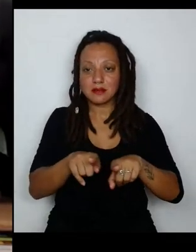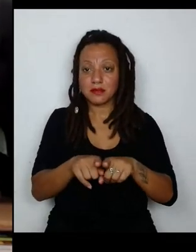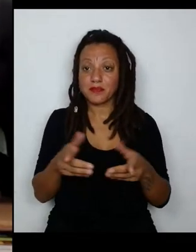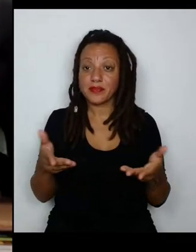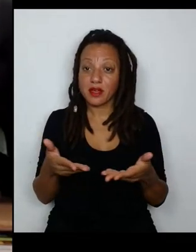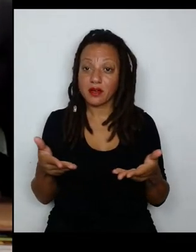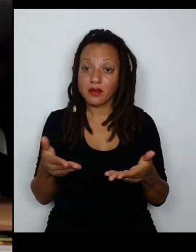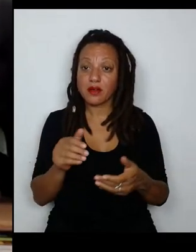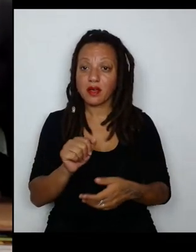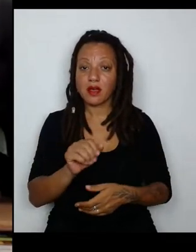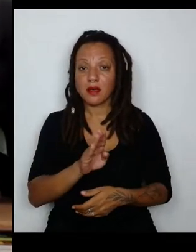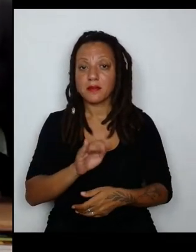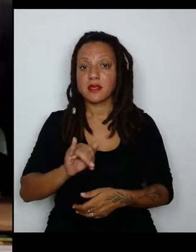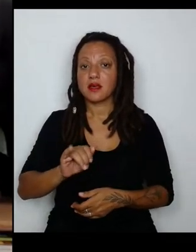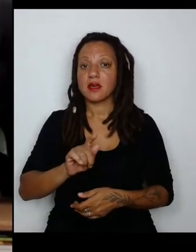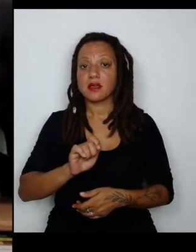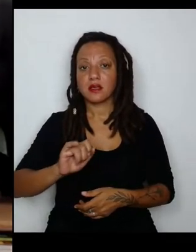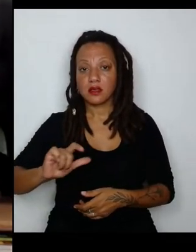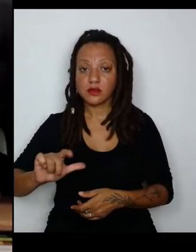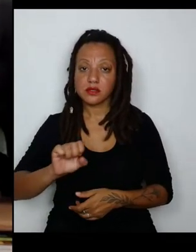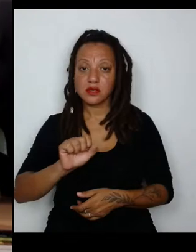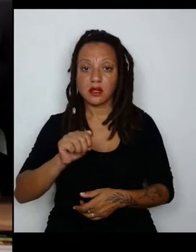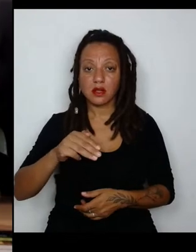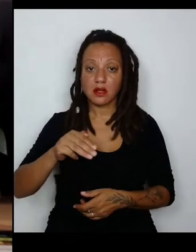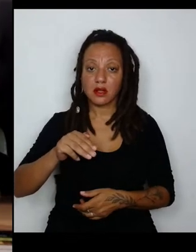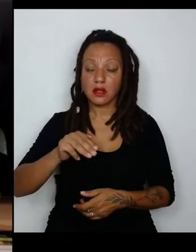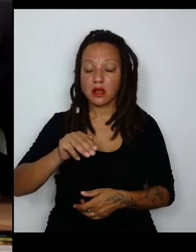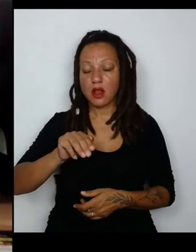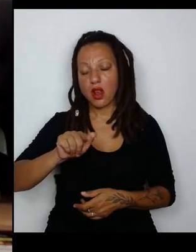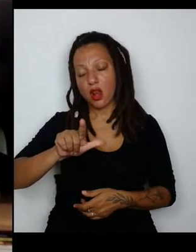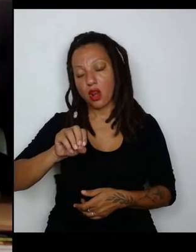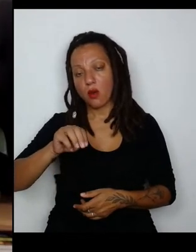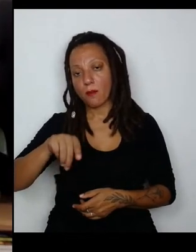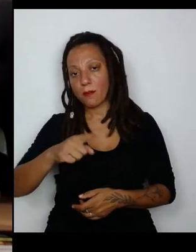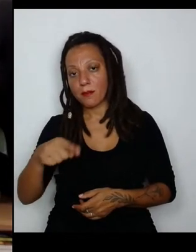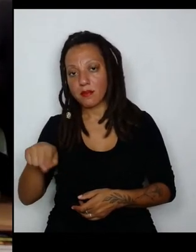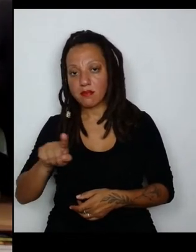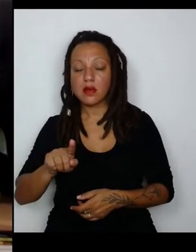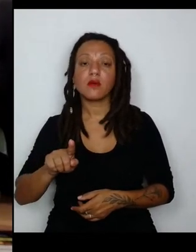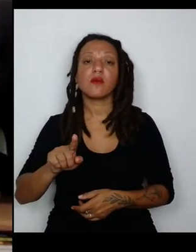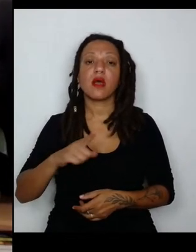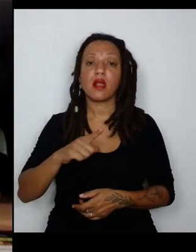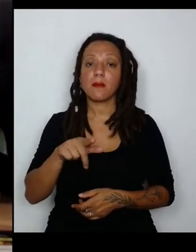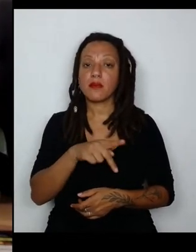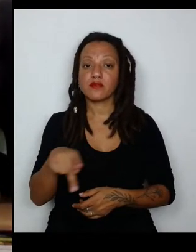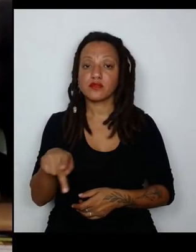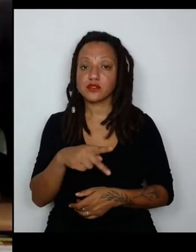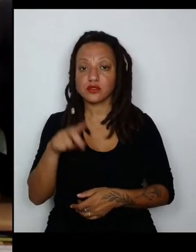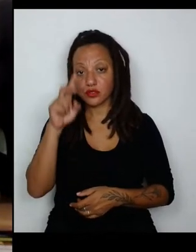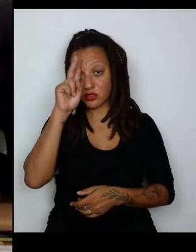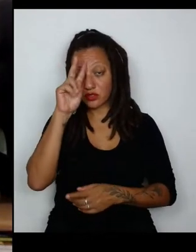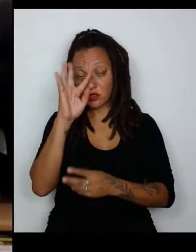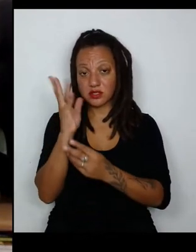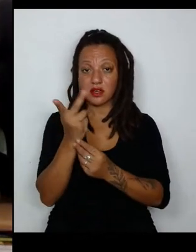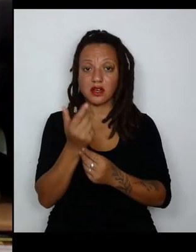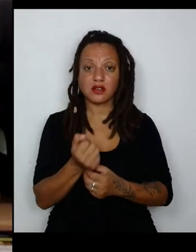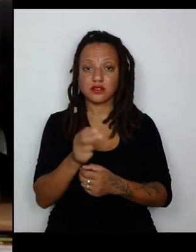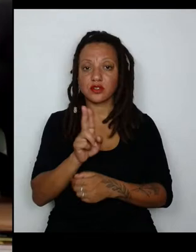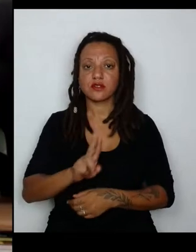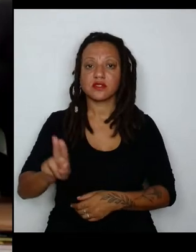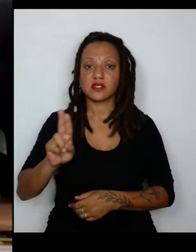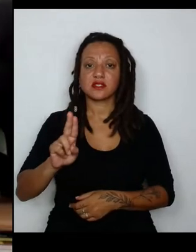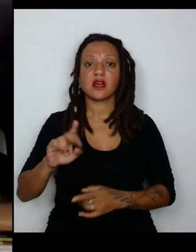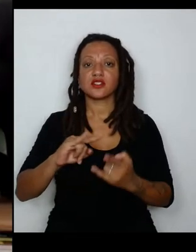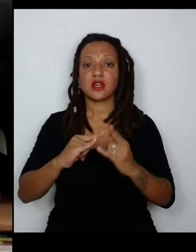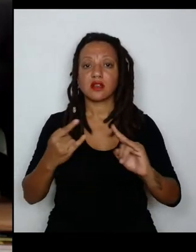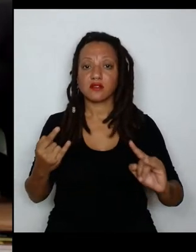speakers now i would like to introduce abigail solomon godot a meditator of the department of art